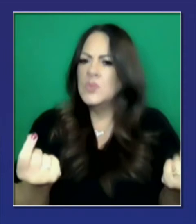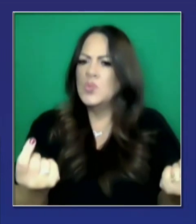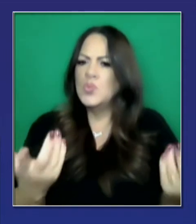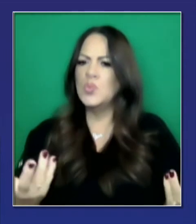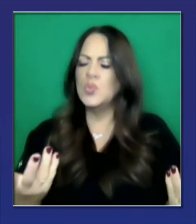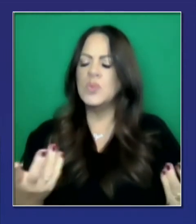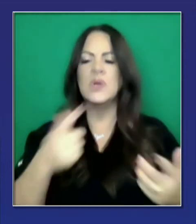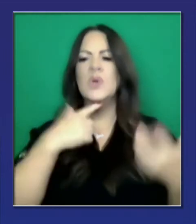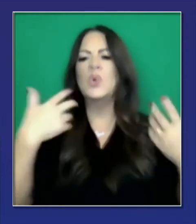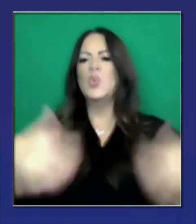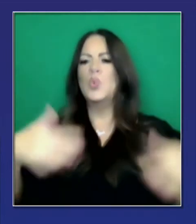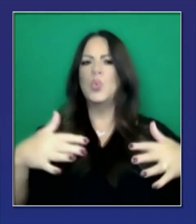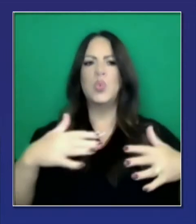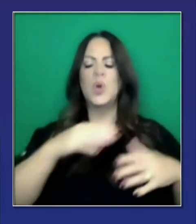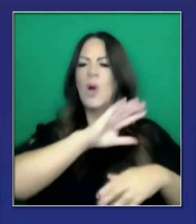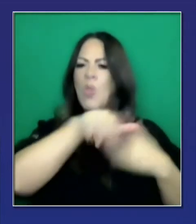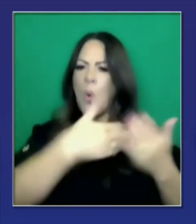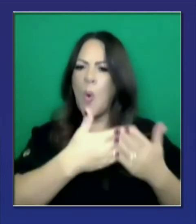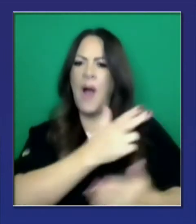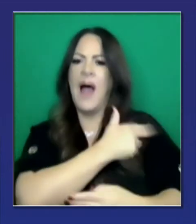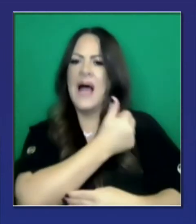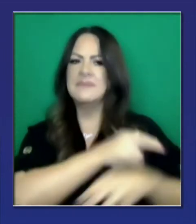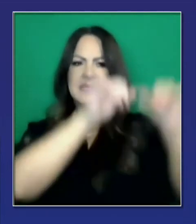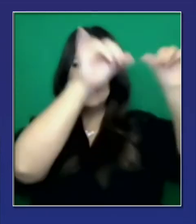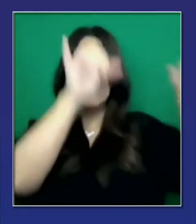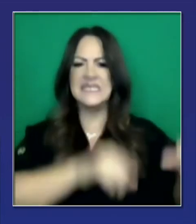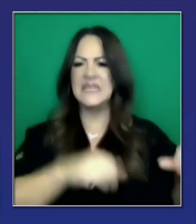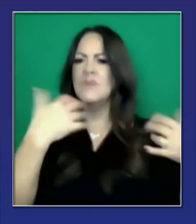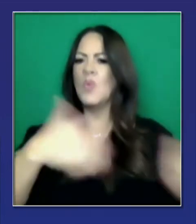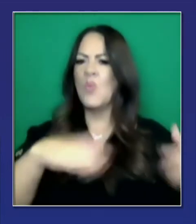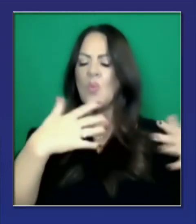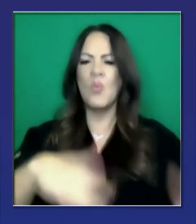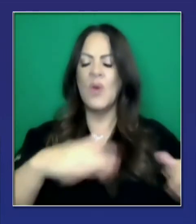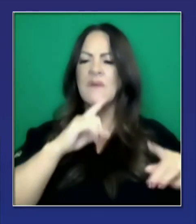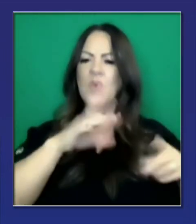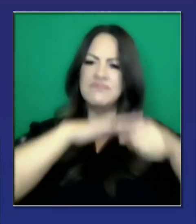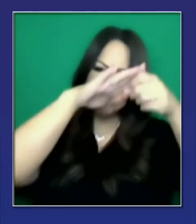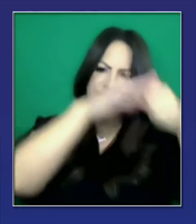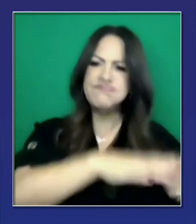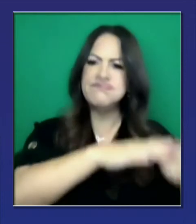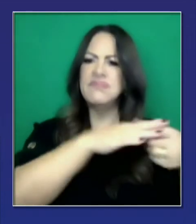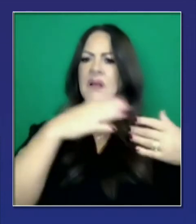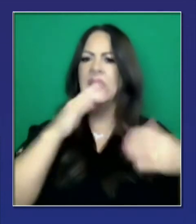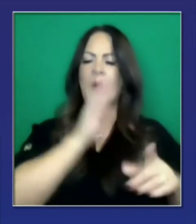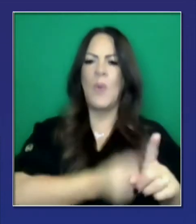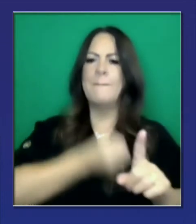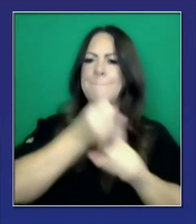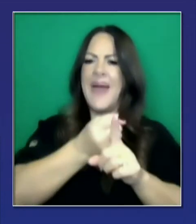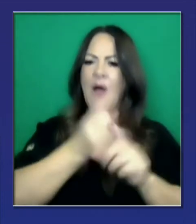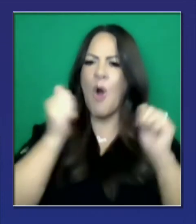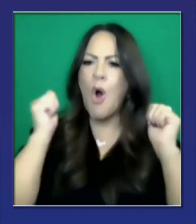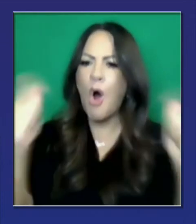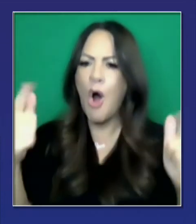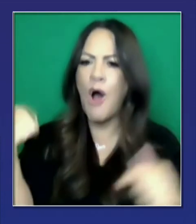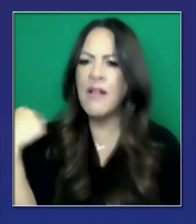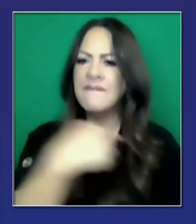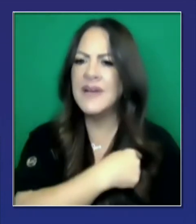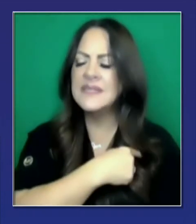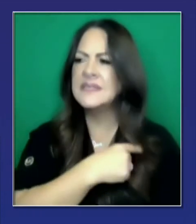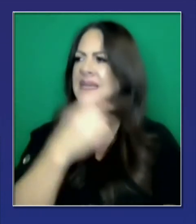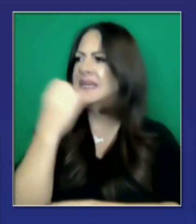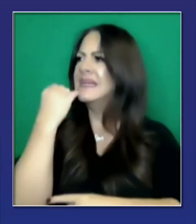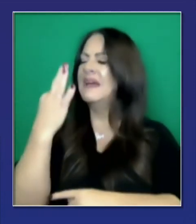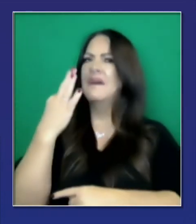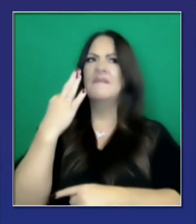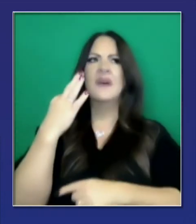being felt on the entire hospital system. And that impact obviously could impact each and every one of us, God forbid, that